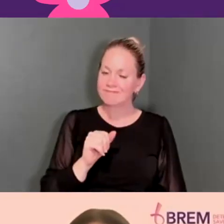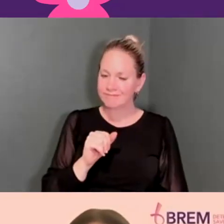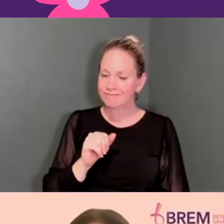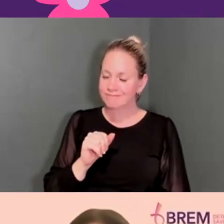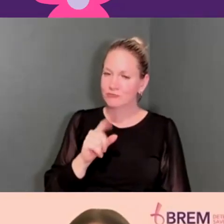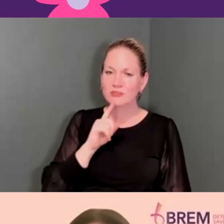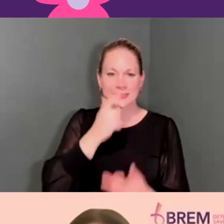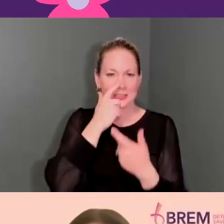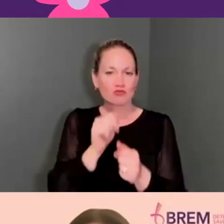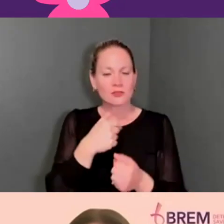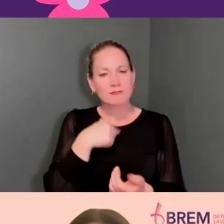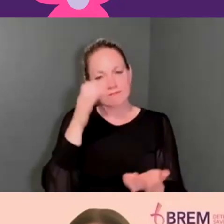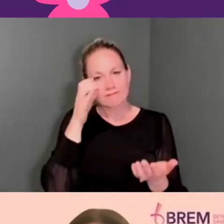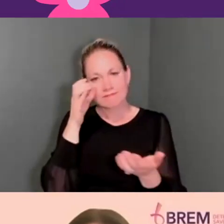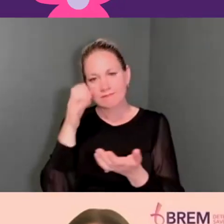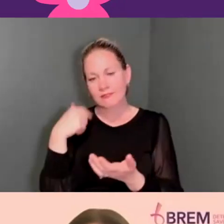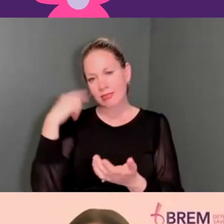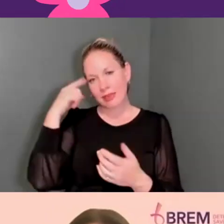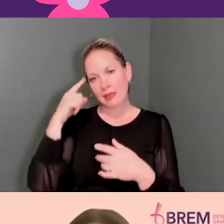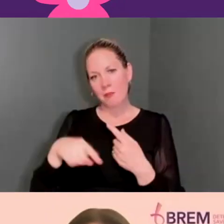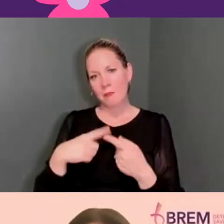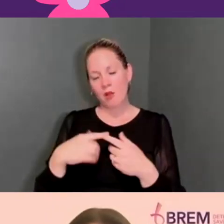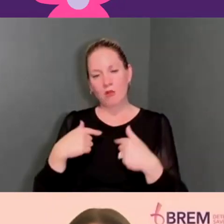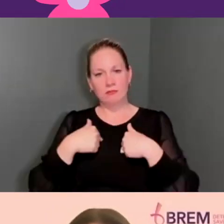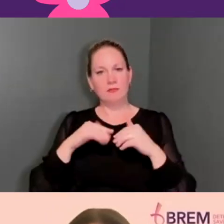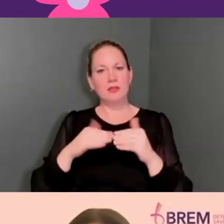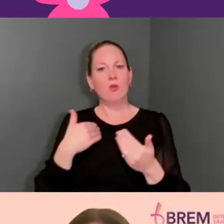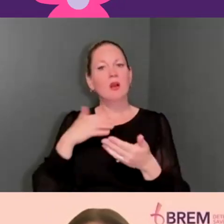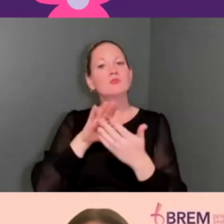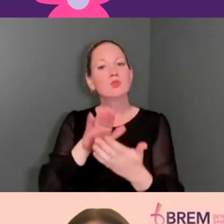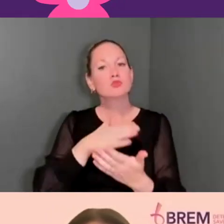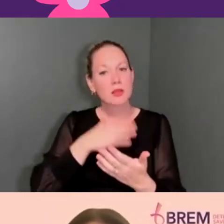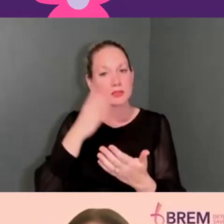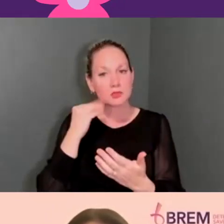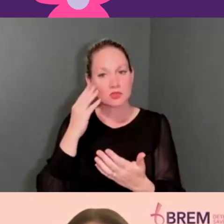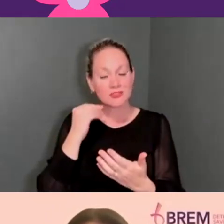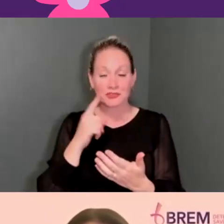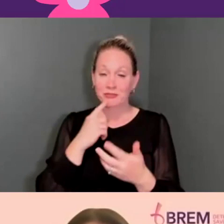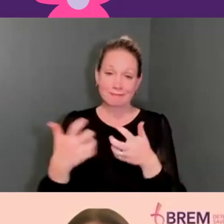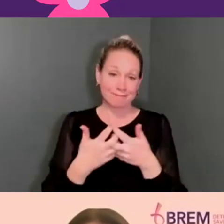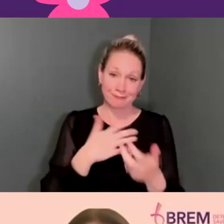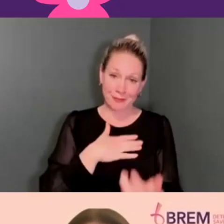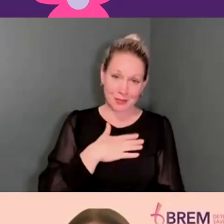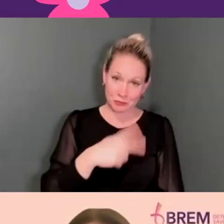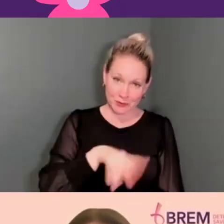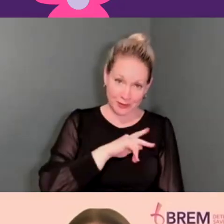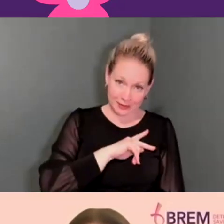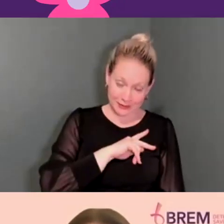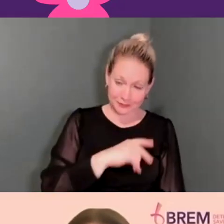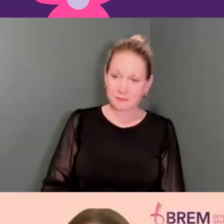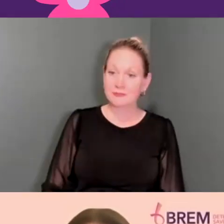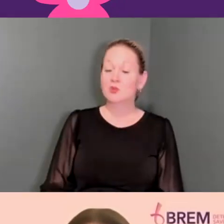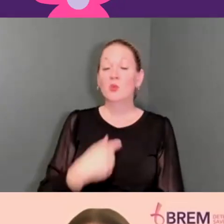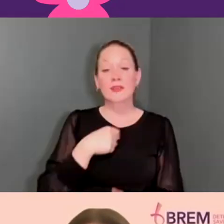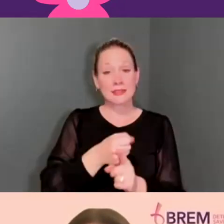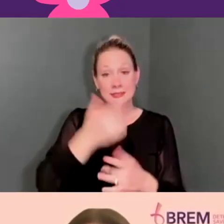I think a lot of the way that I approached my experience is just my personality. When I got sick, I didn't